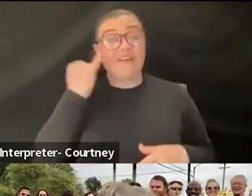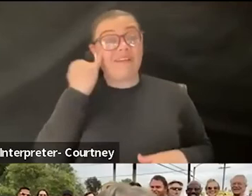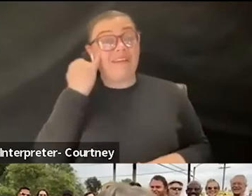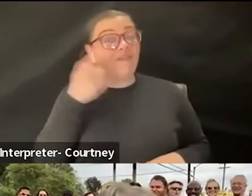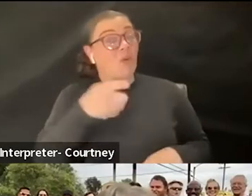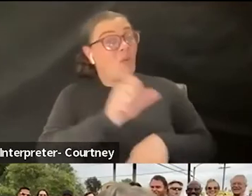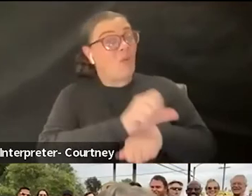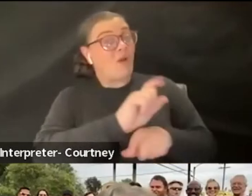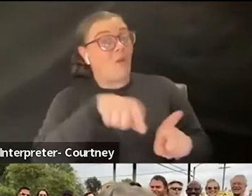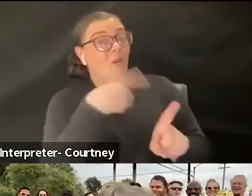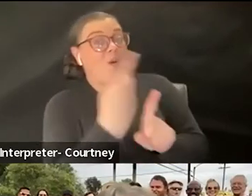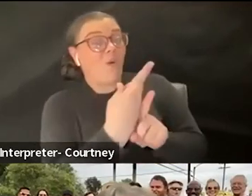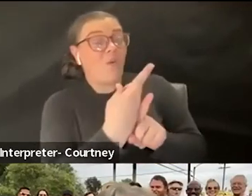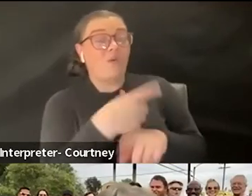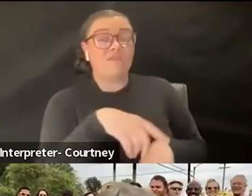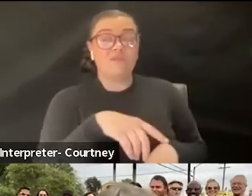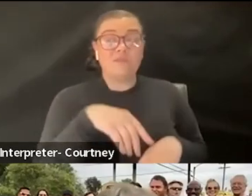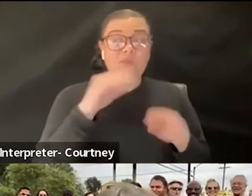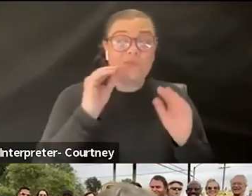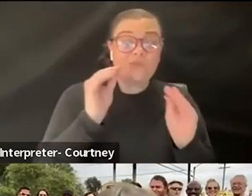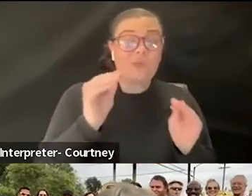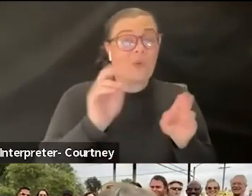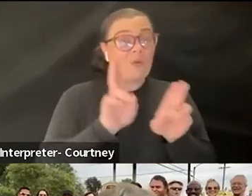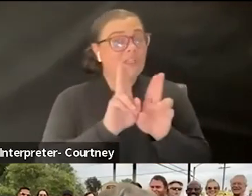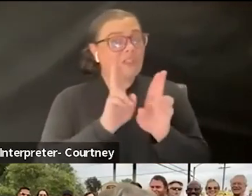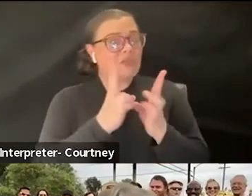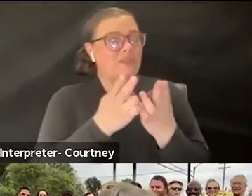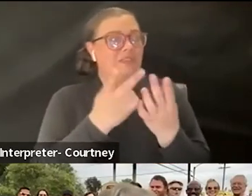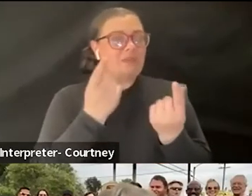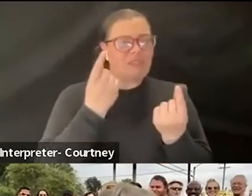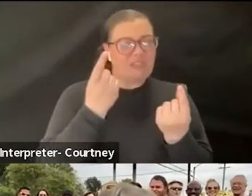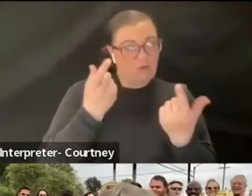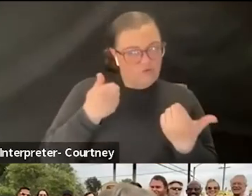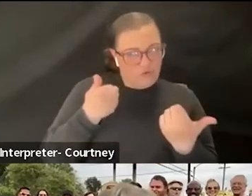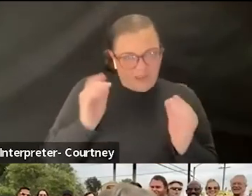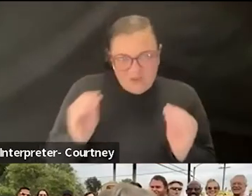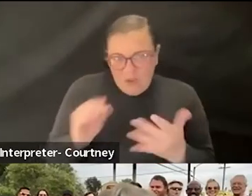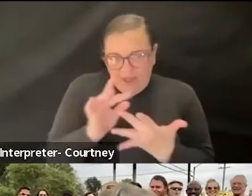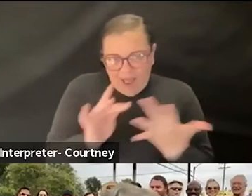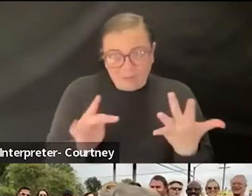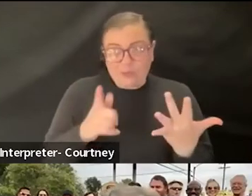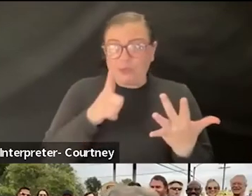call? What option do you have? And if you're not a